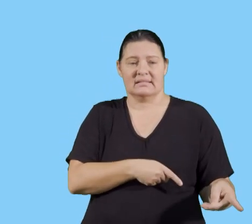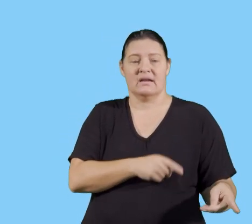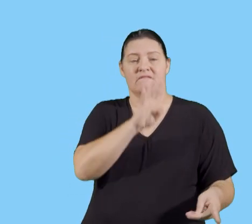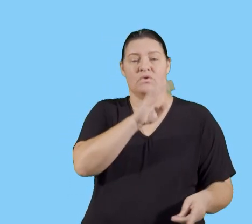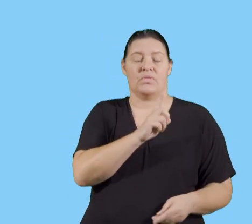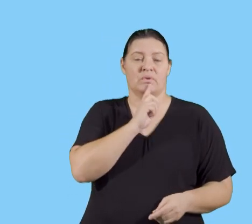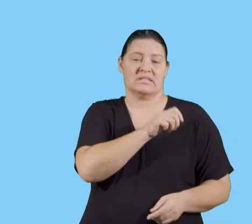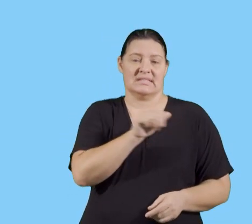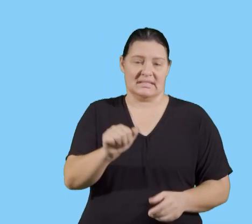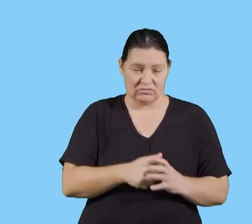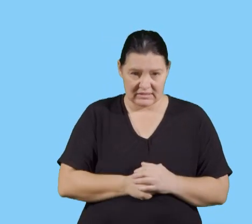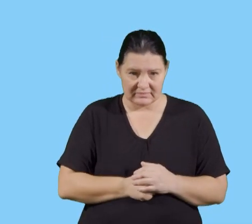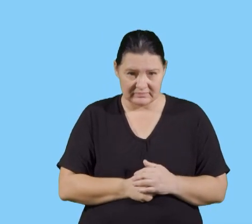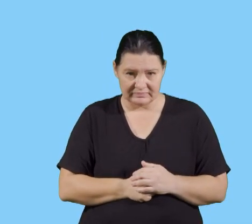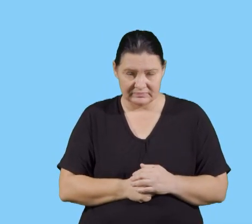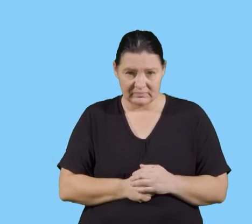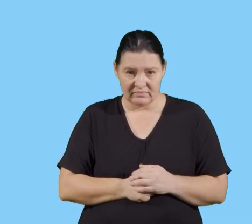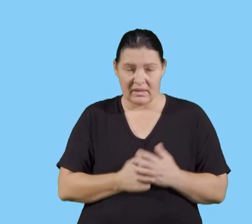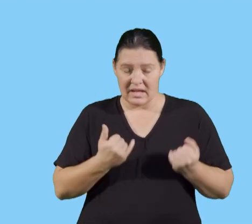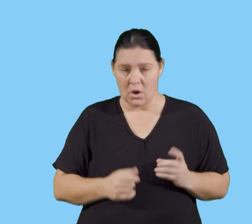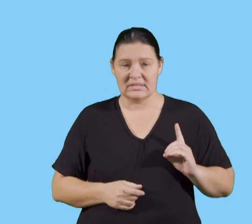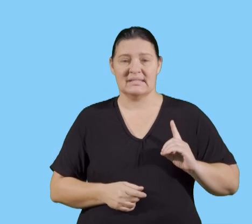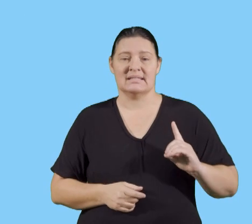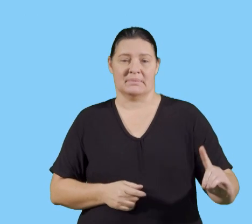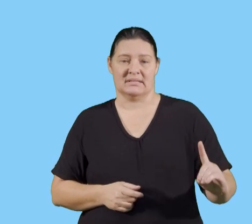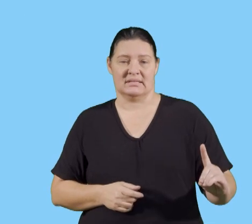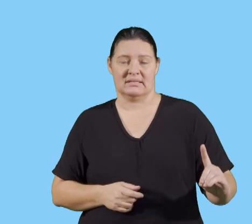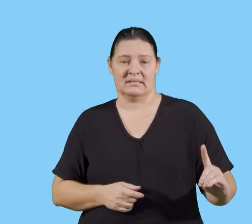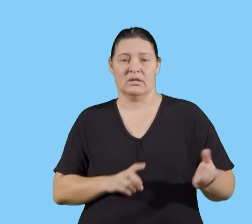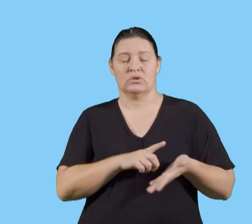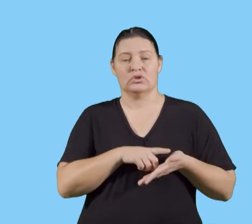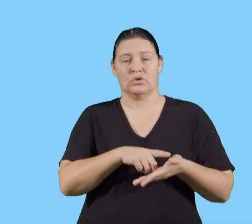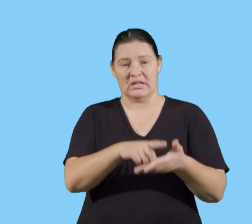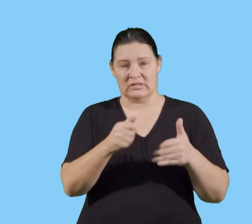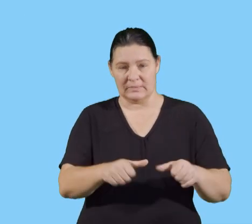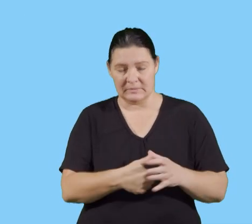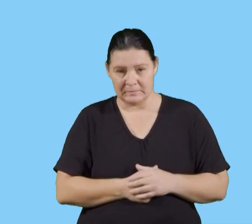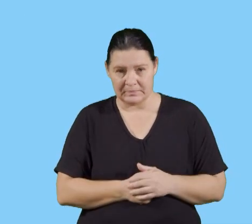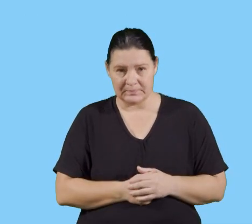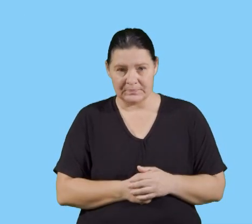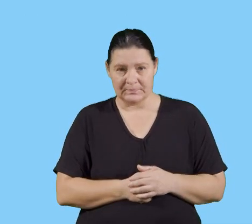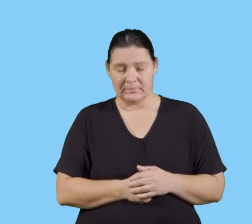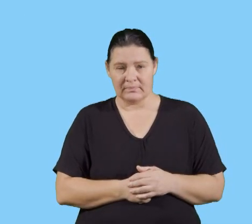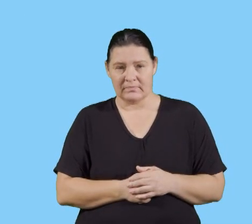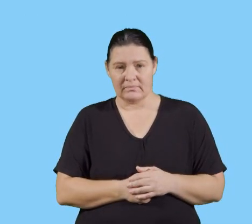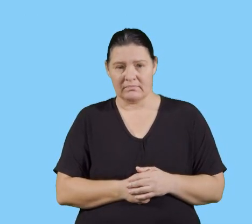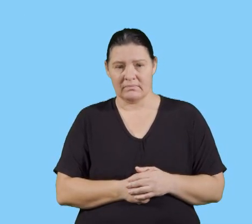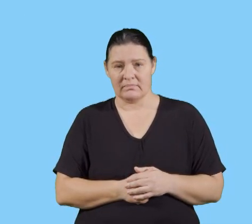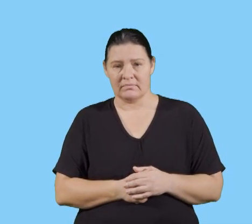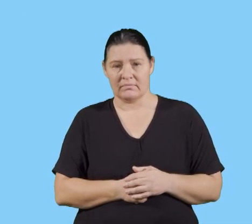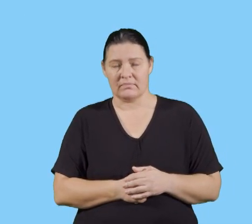the 4,600. In this case, we are debiting our donations. I want us